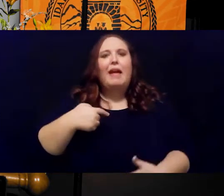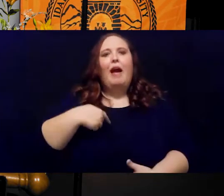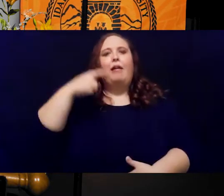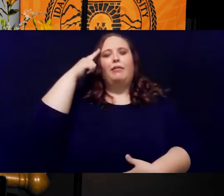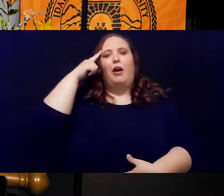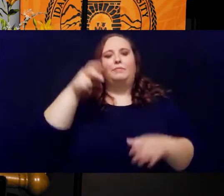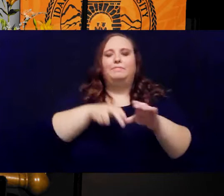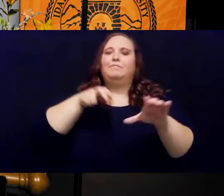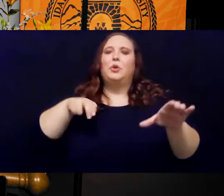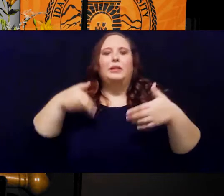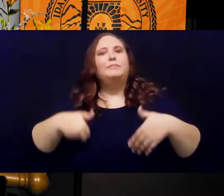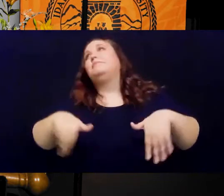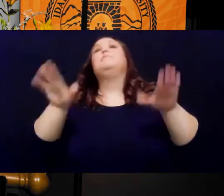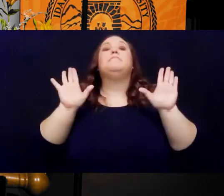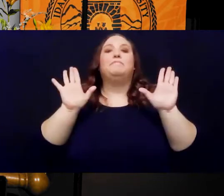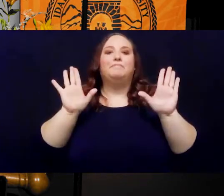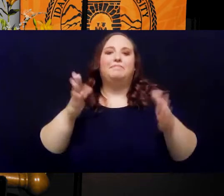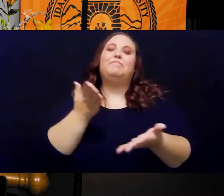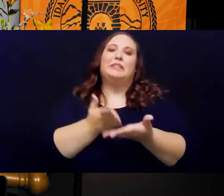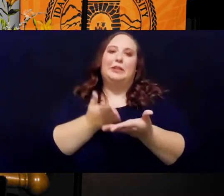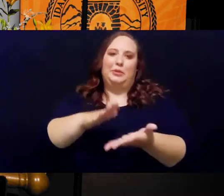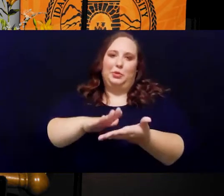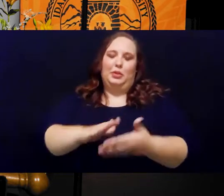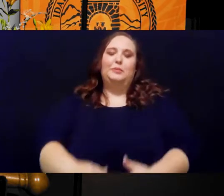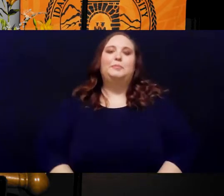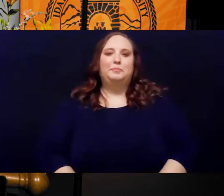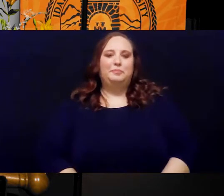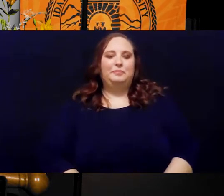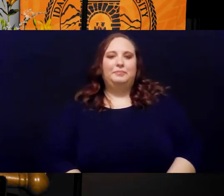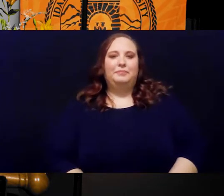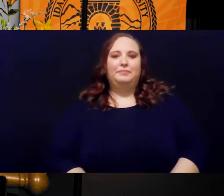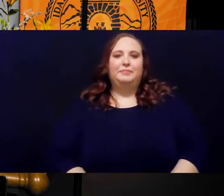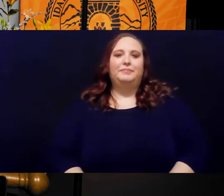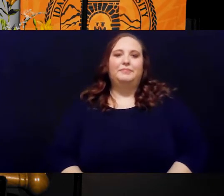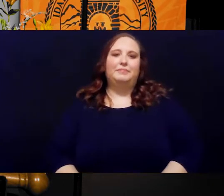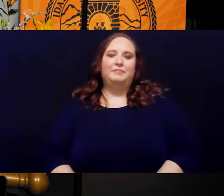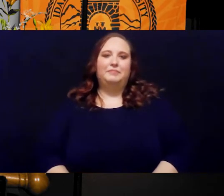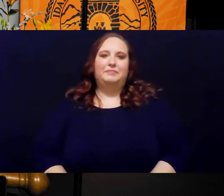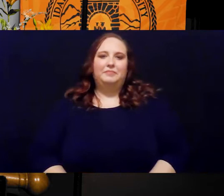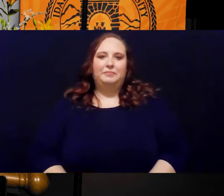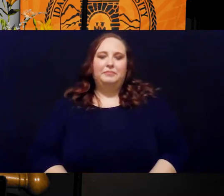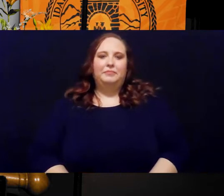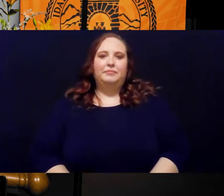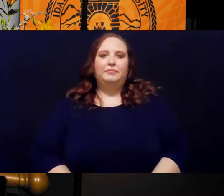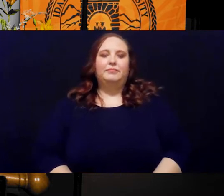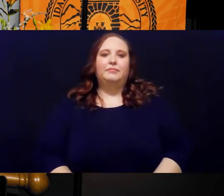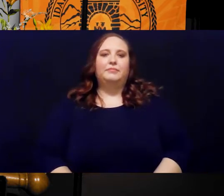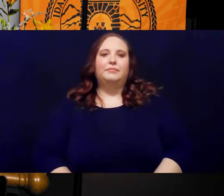I considered just turning around and completely forgetting about pursuing education in